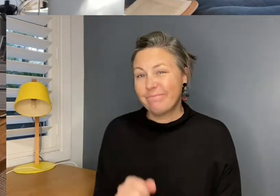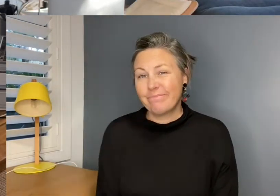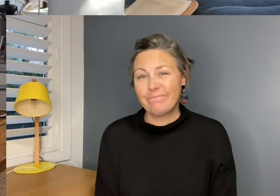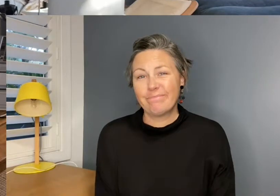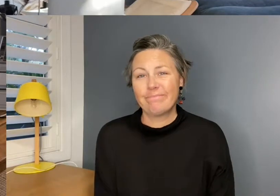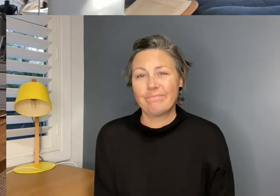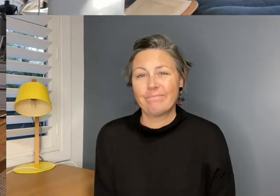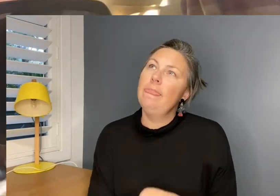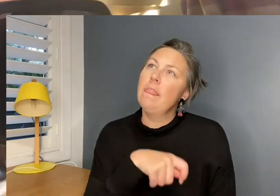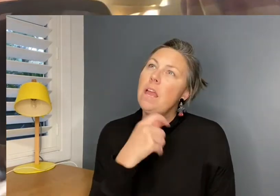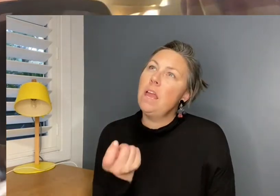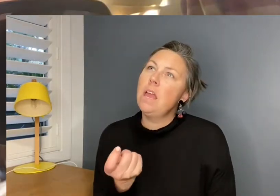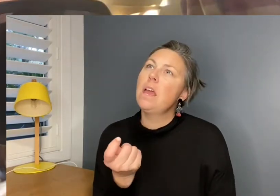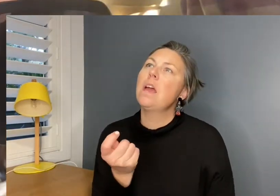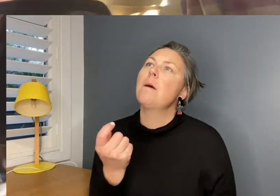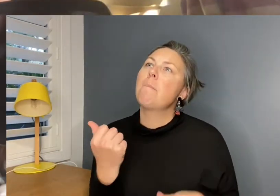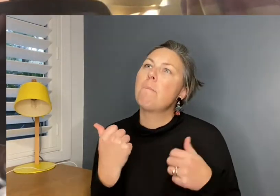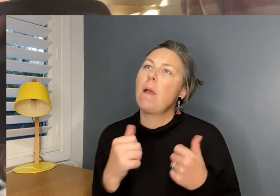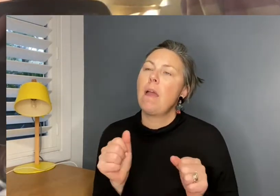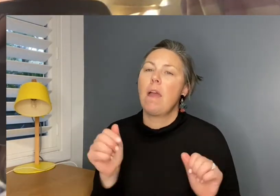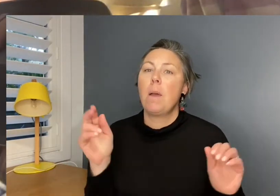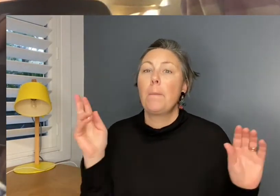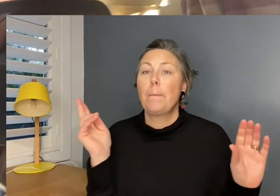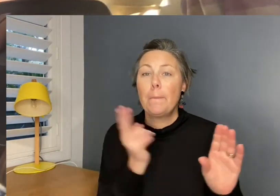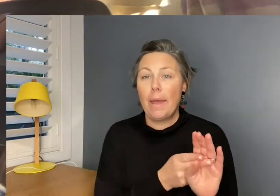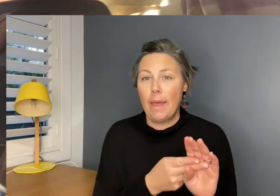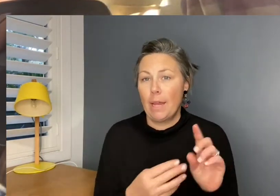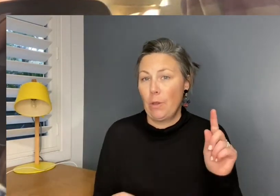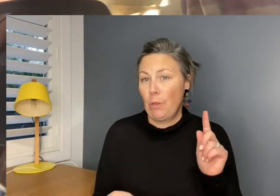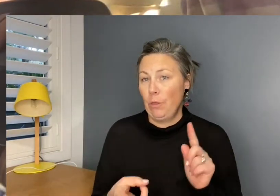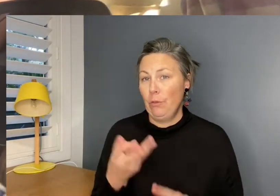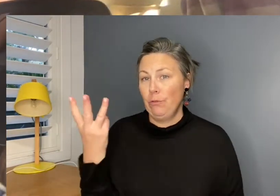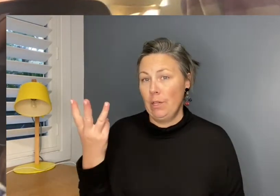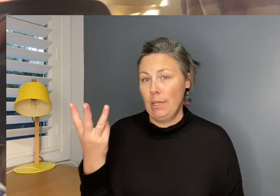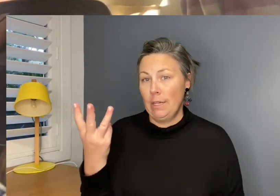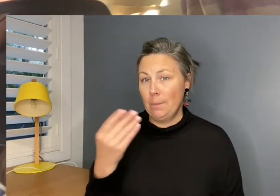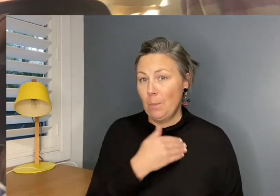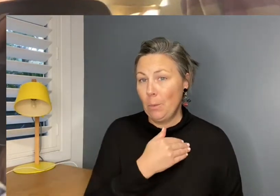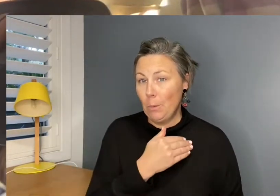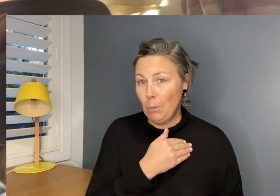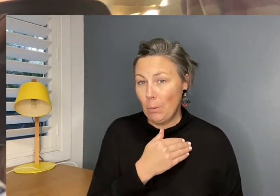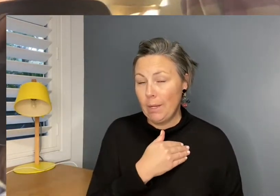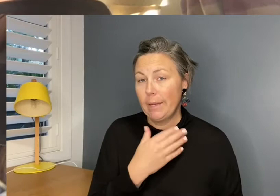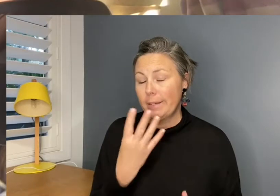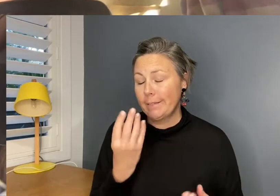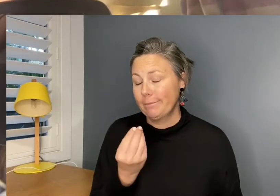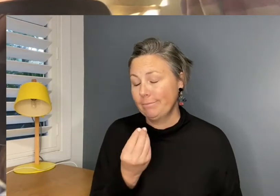Yeah, that was pretty full on. So then, yeah, that was that. Then we finally got into bed at about 3 a.m.,